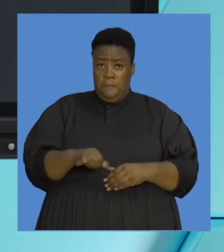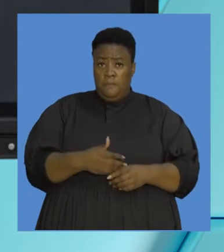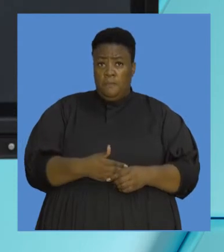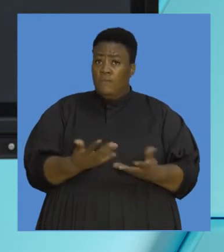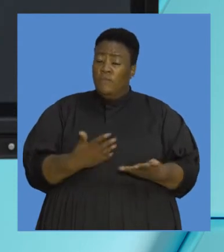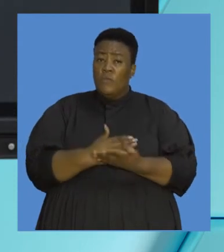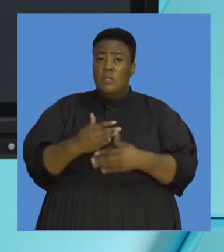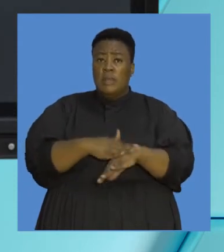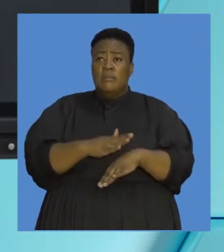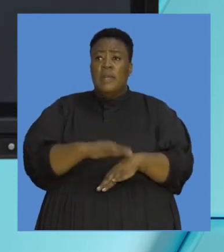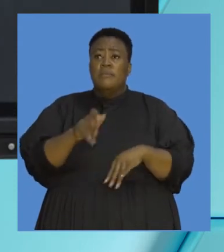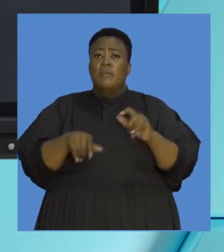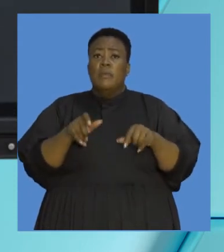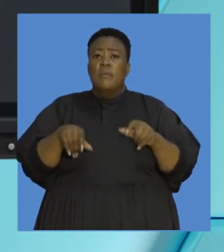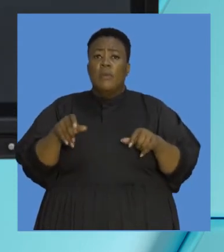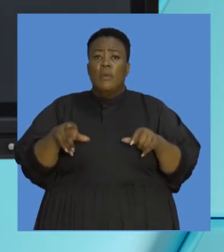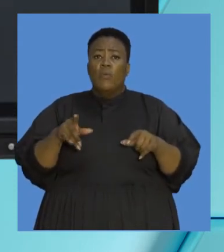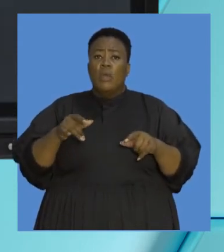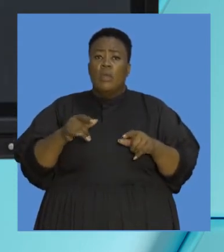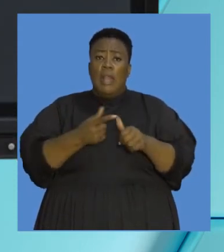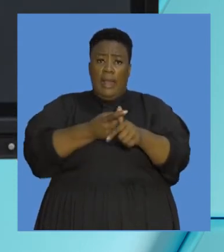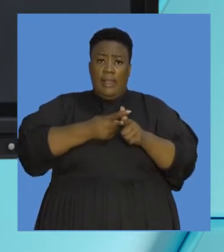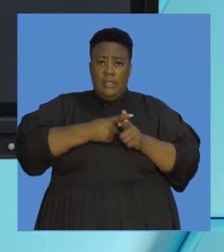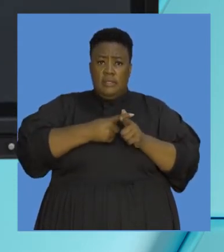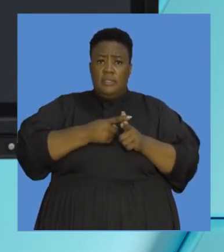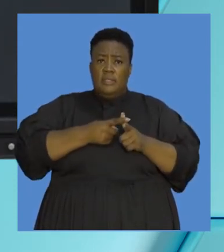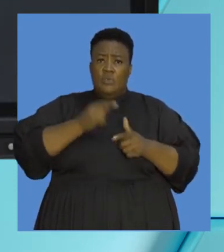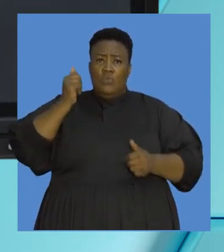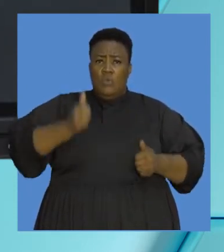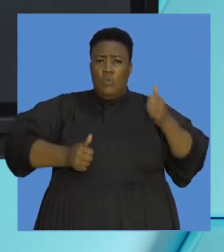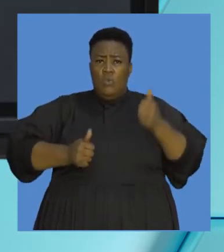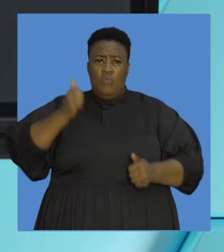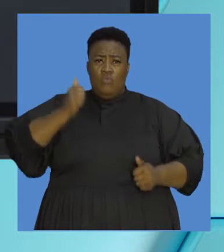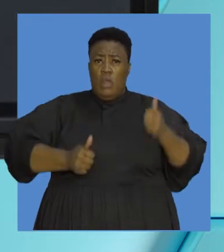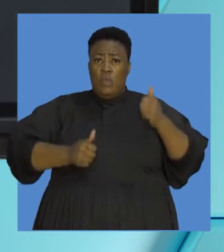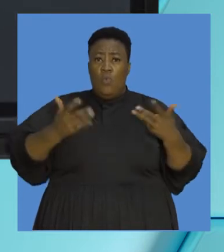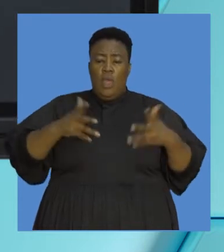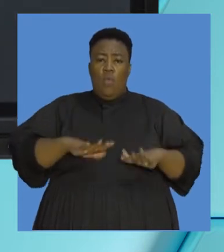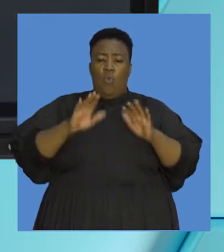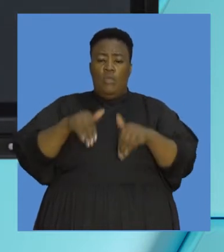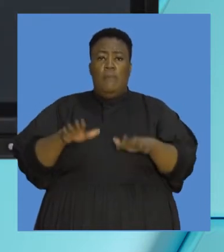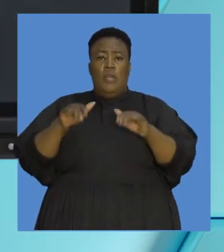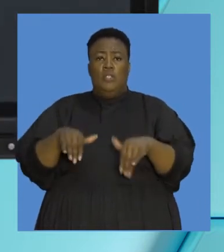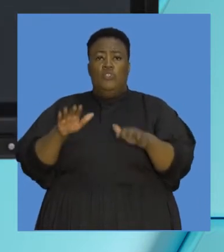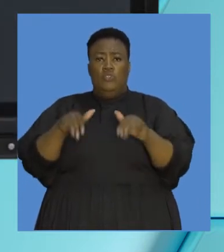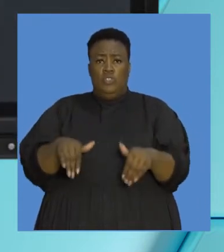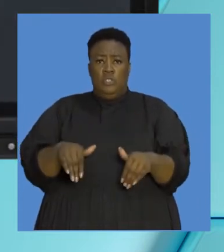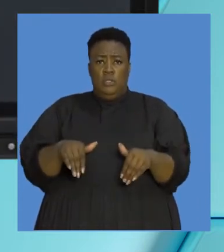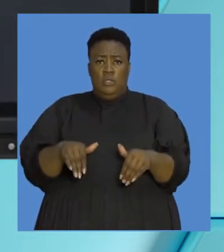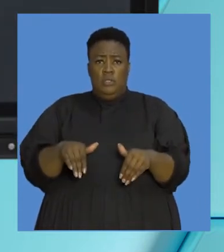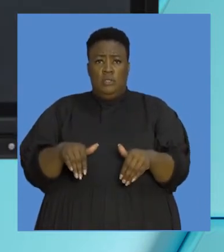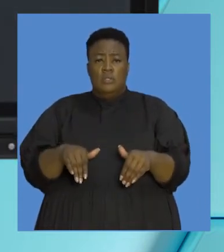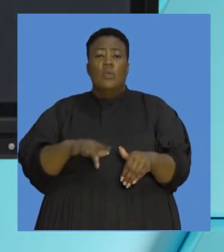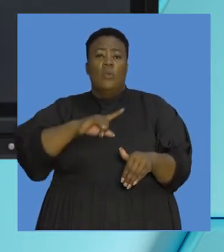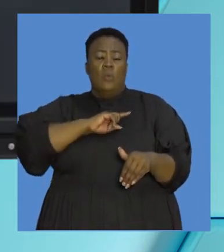more difficult. Okay? So sometimes athletes will run on a beach to make themselves stronger because it takes more muscles, all right? I